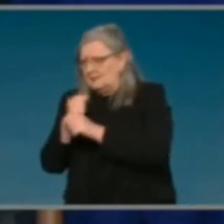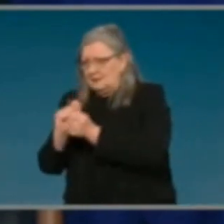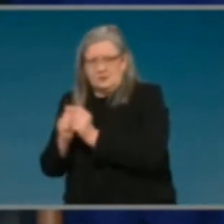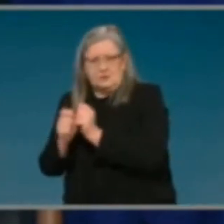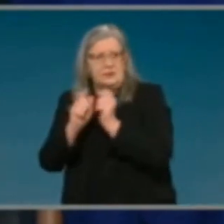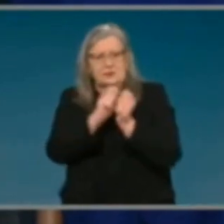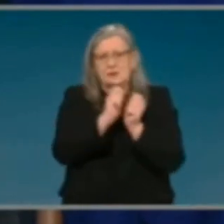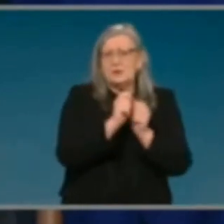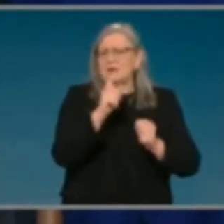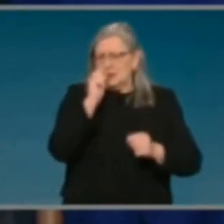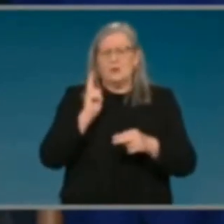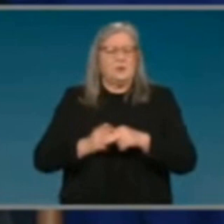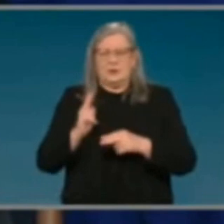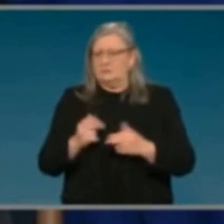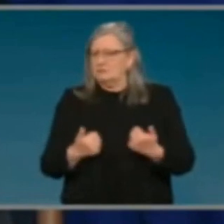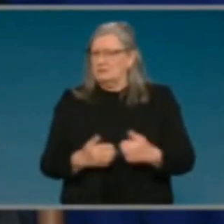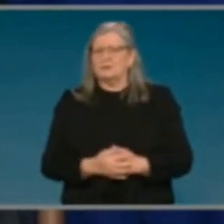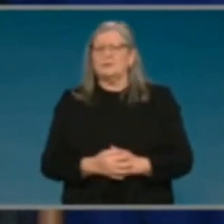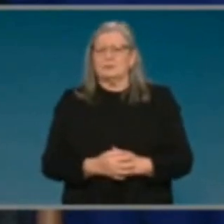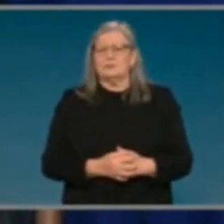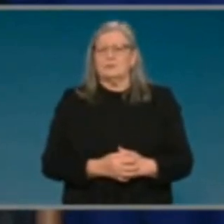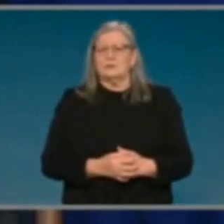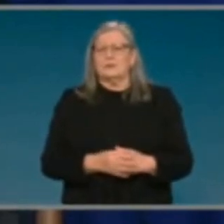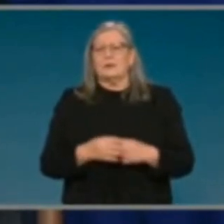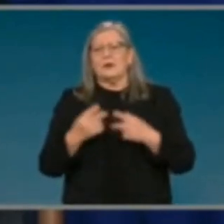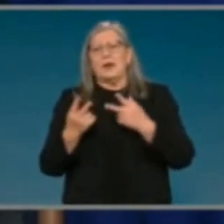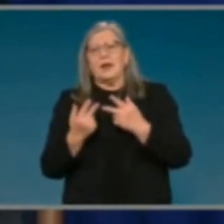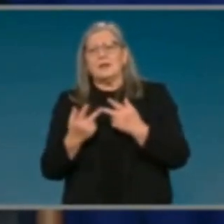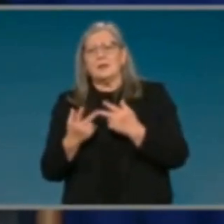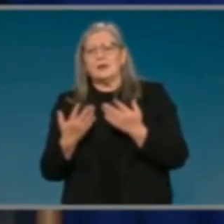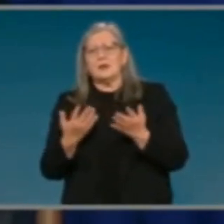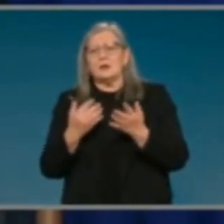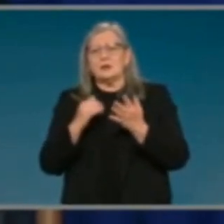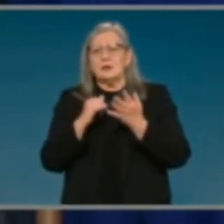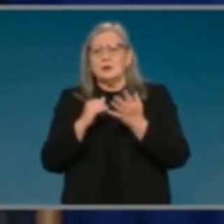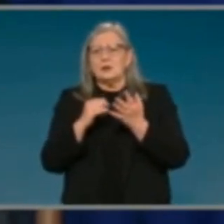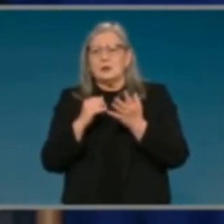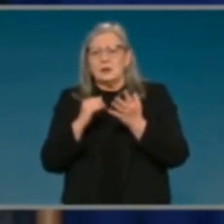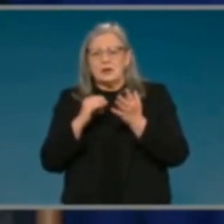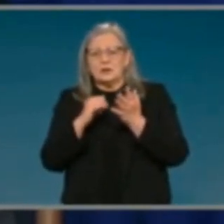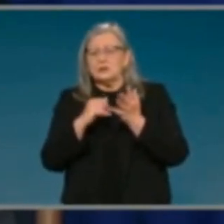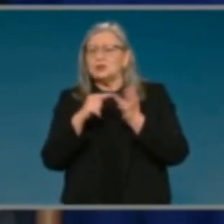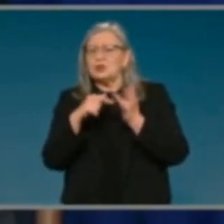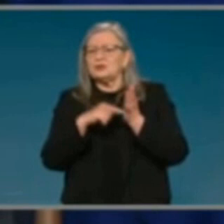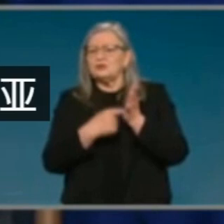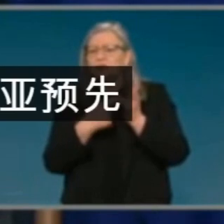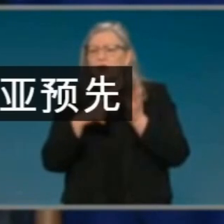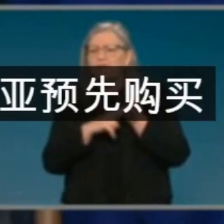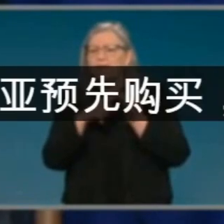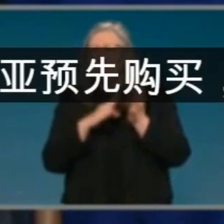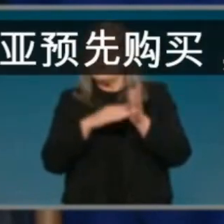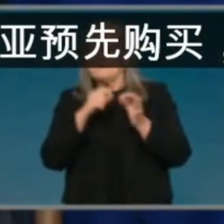advantage. GSK that supplies sotrovimab, which is one of our treatments that is now being used and